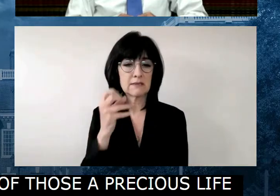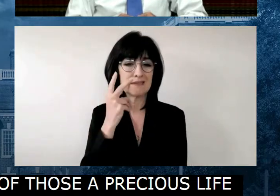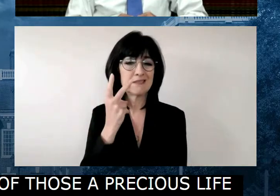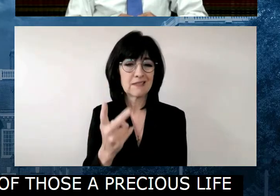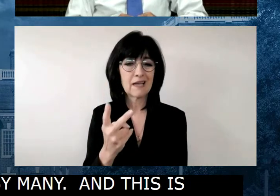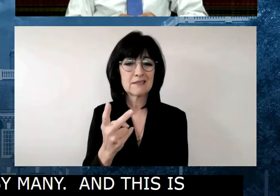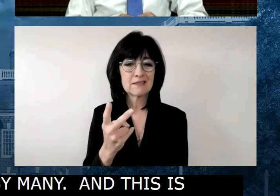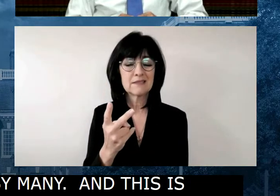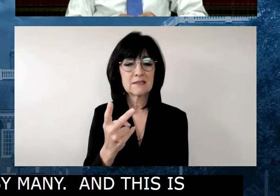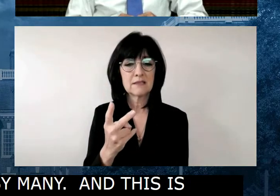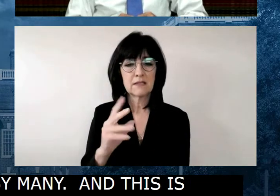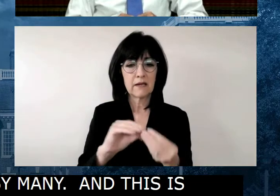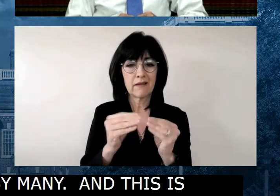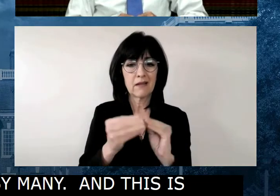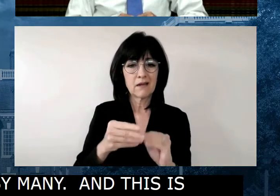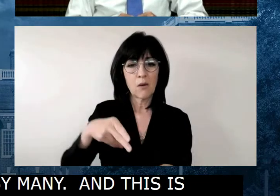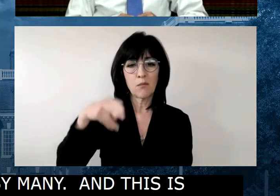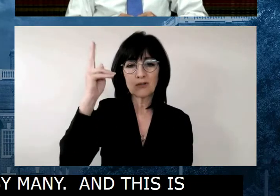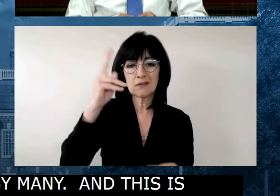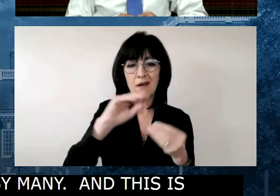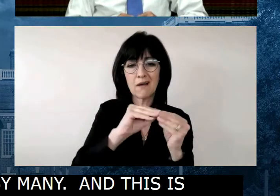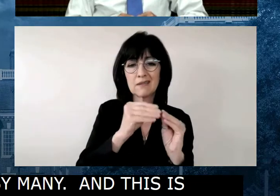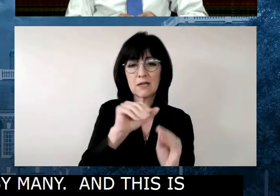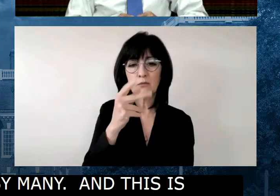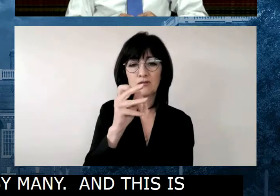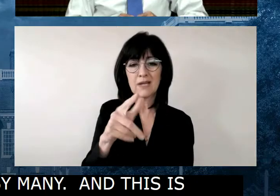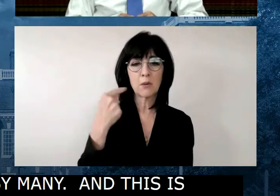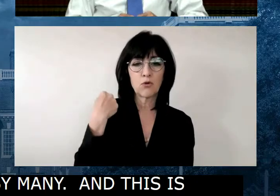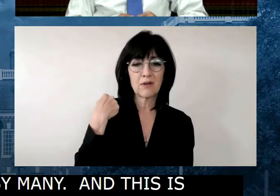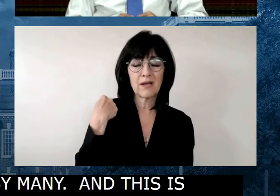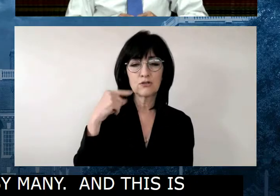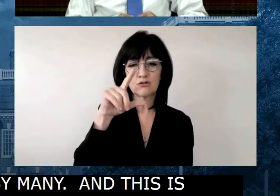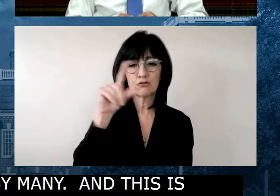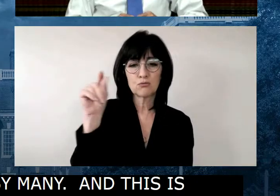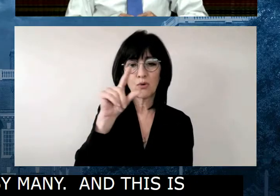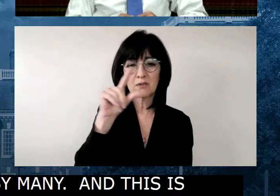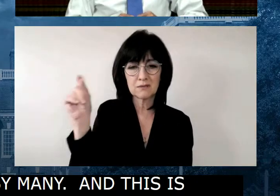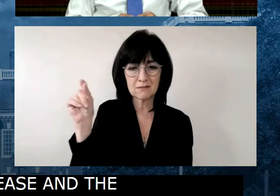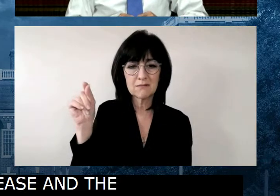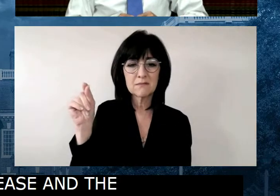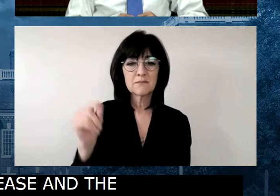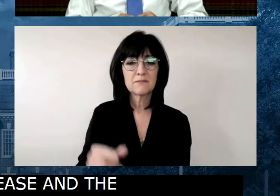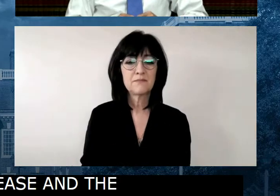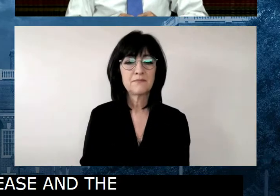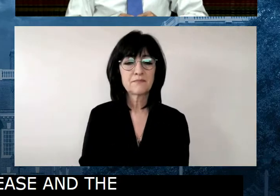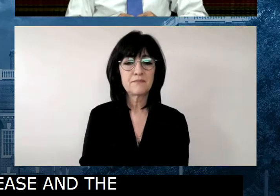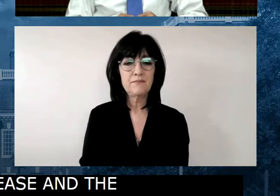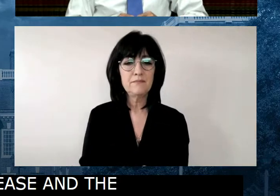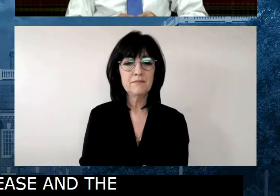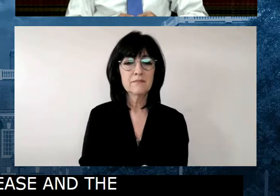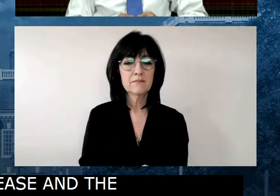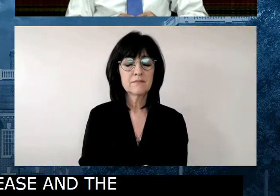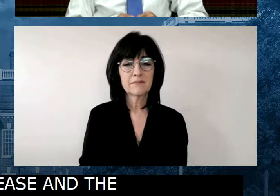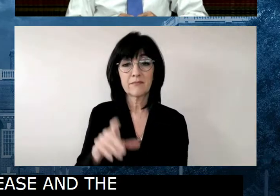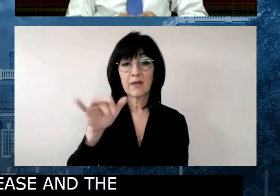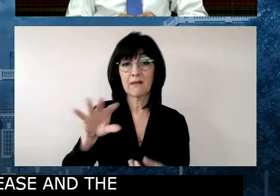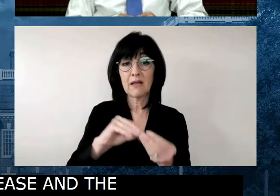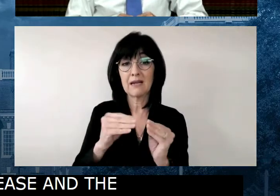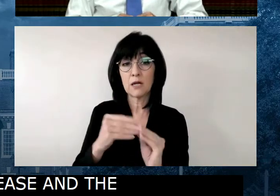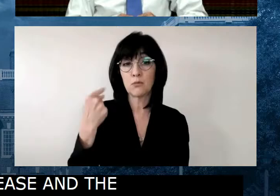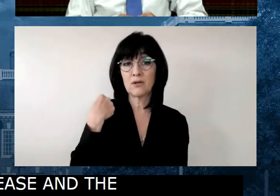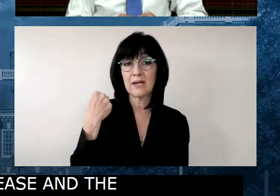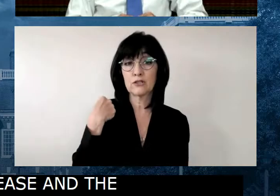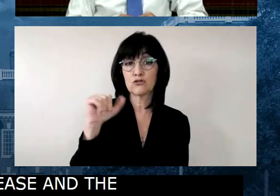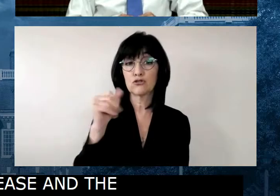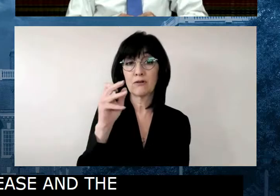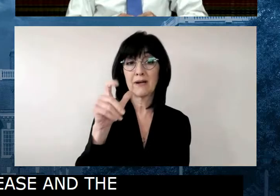run-up in late April to early May of 2020, where we peaked at 337,